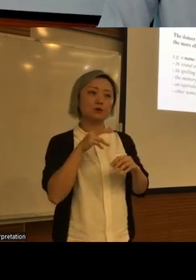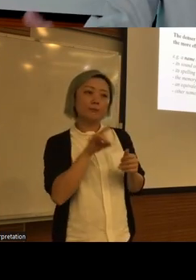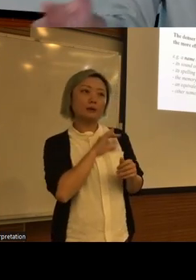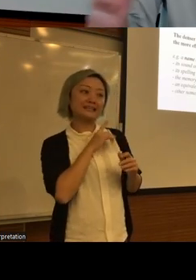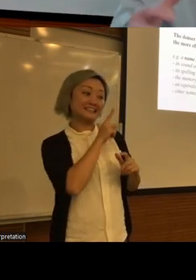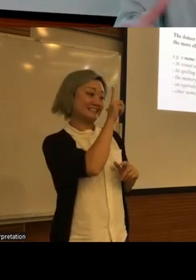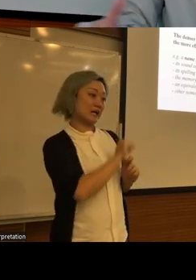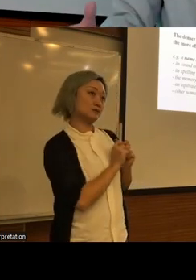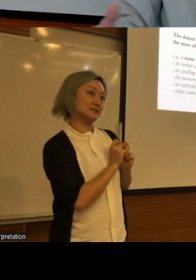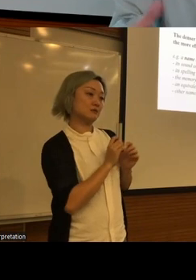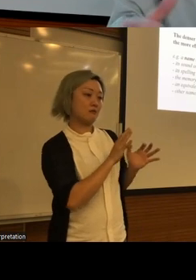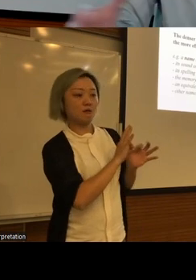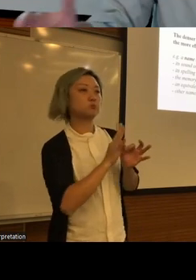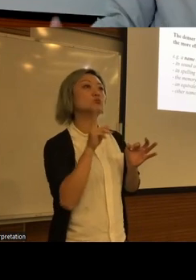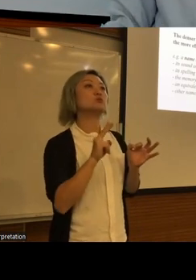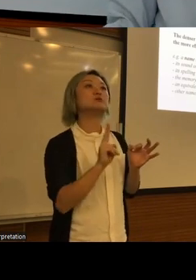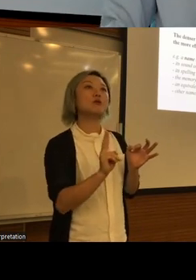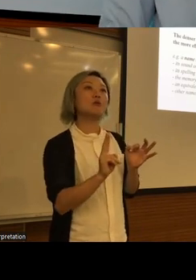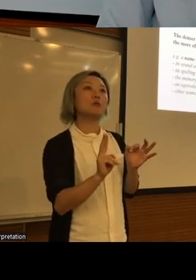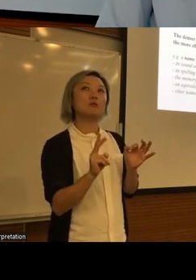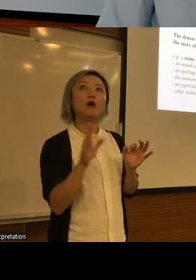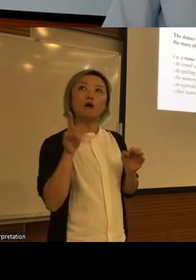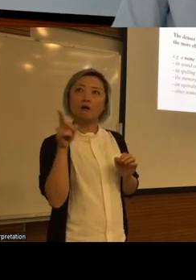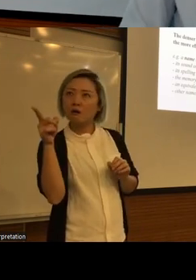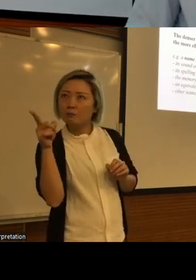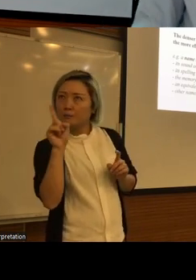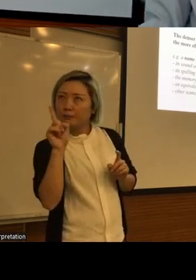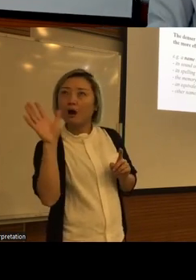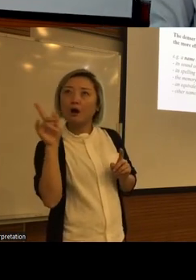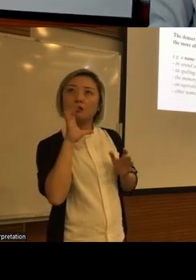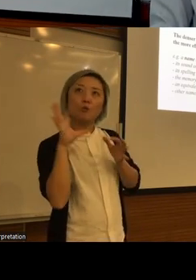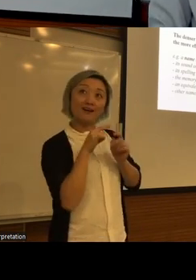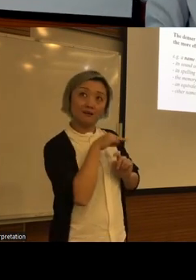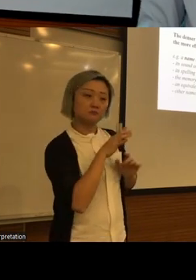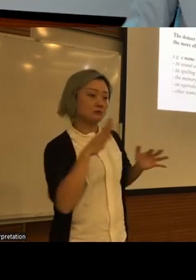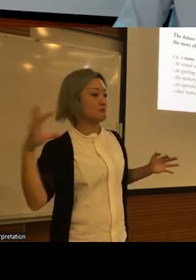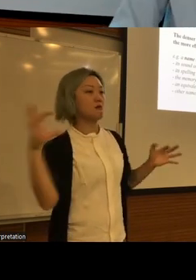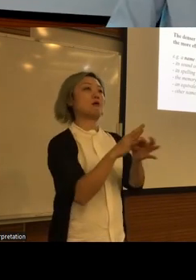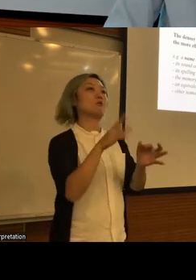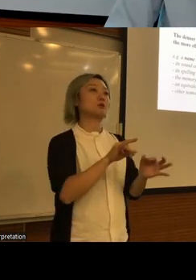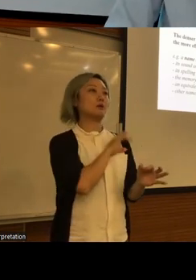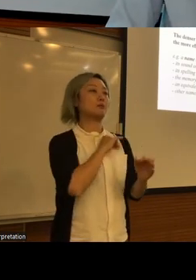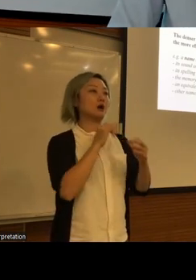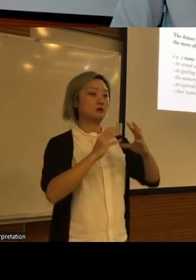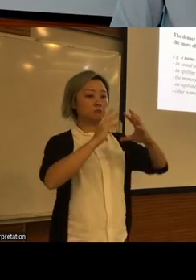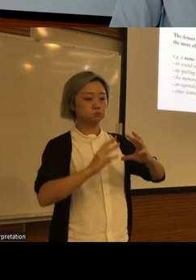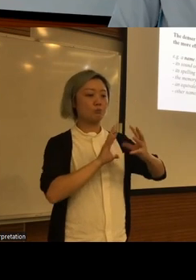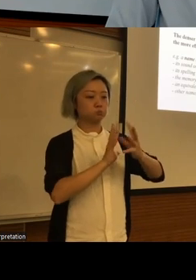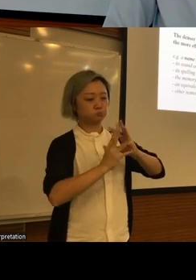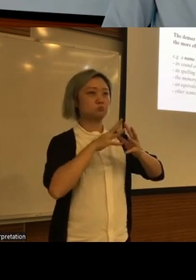So there is an association with a network that becomes dense with many, many connections,